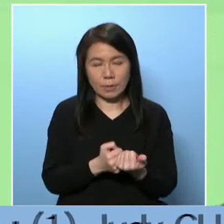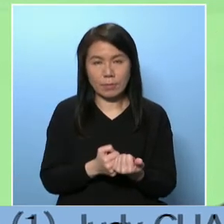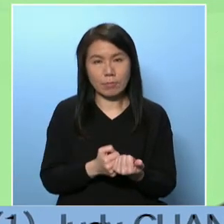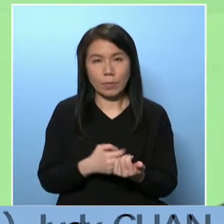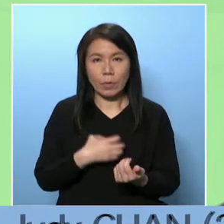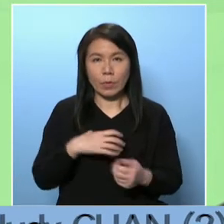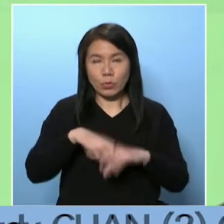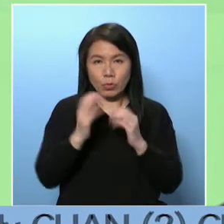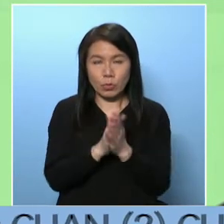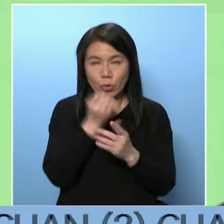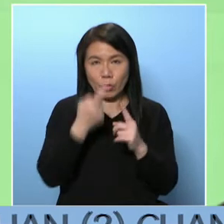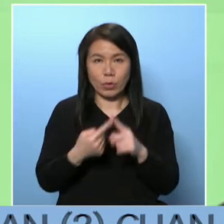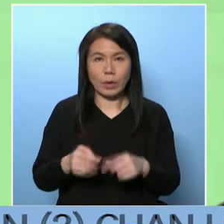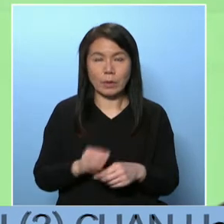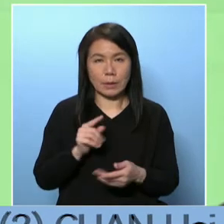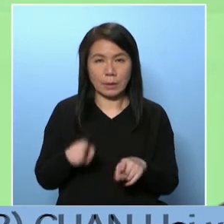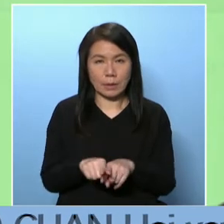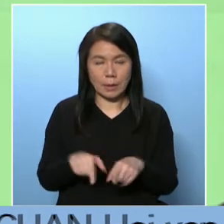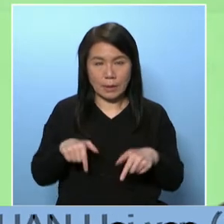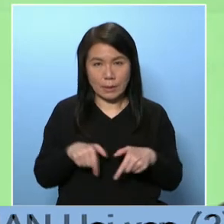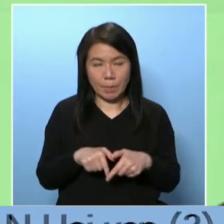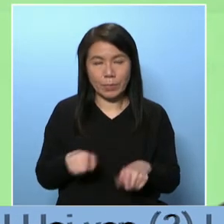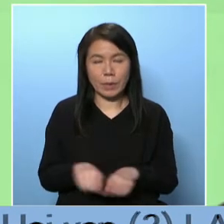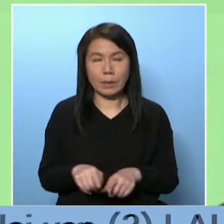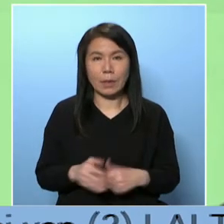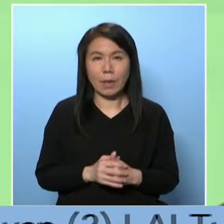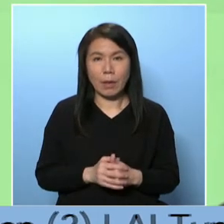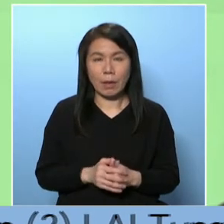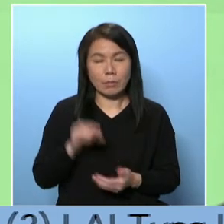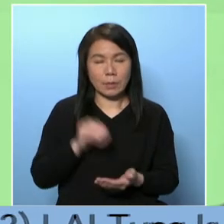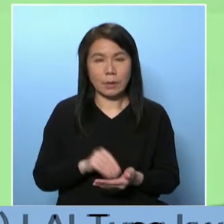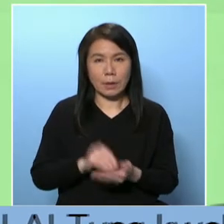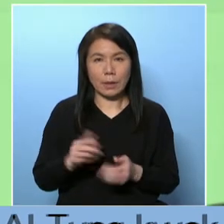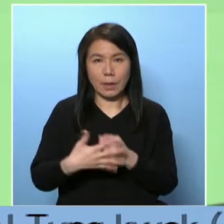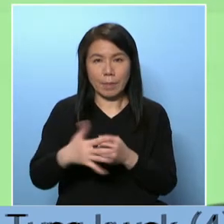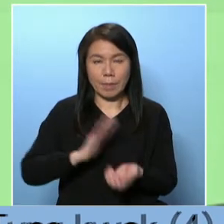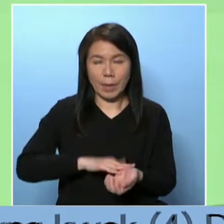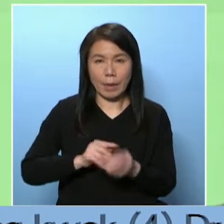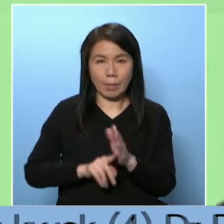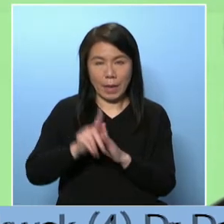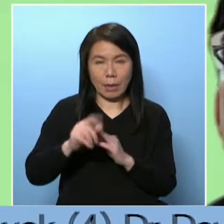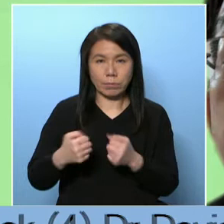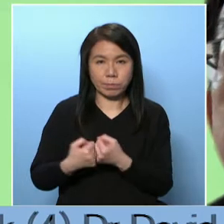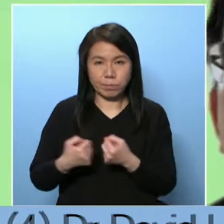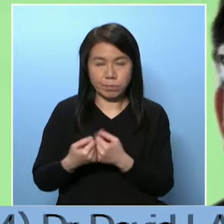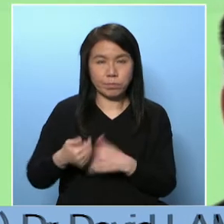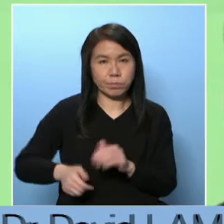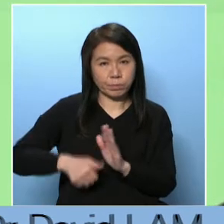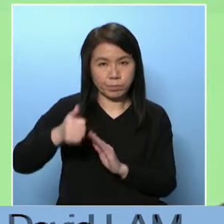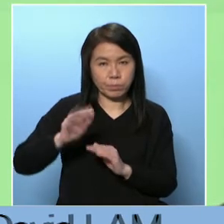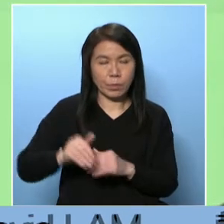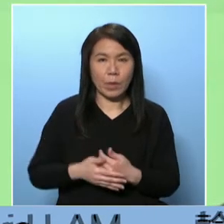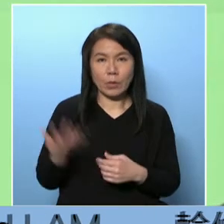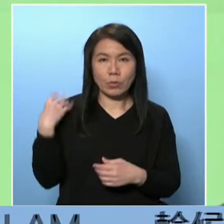support for Hong Kong. On top of that, Hong Kong people will also have to put our minds together so that we'll be able to overcome the fifth wave of